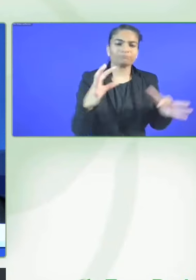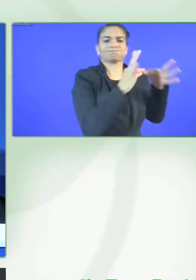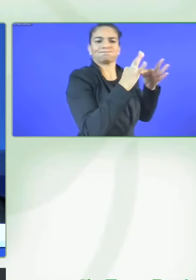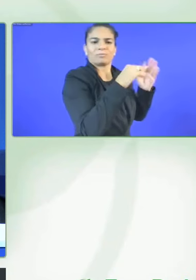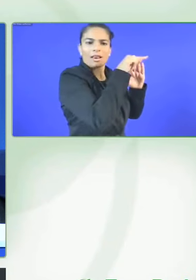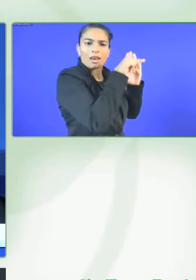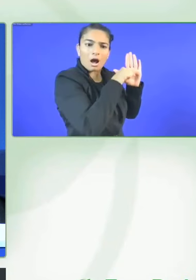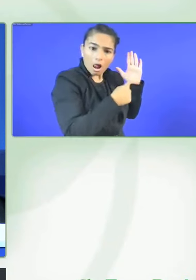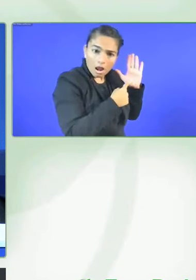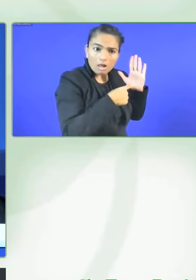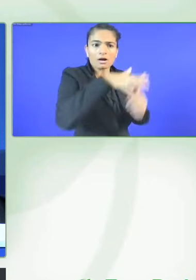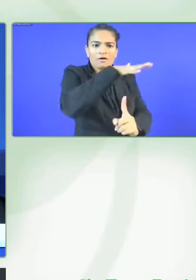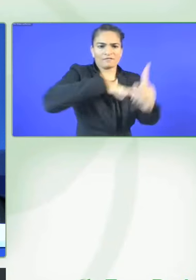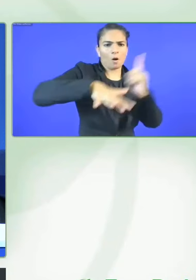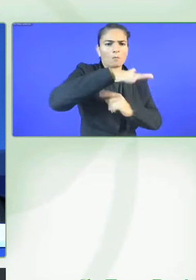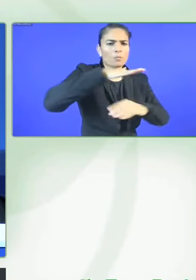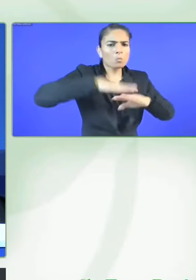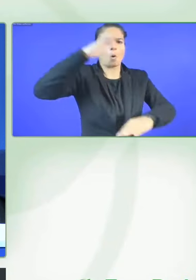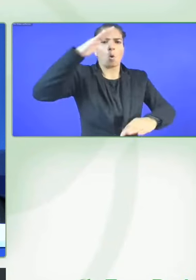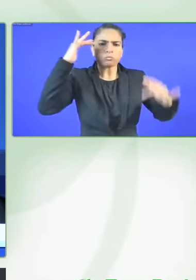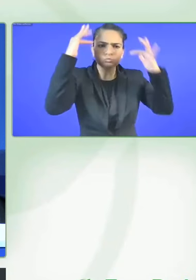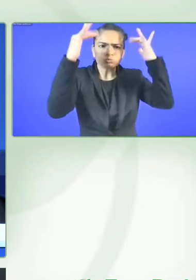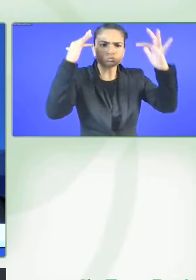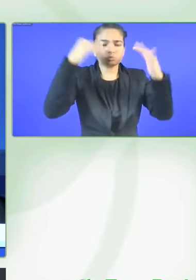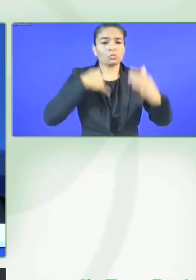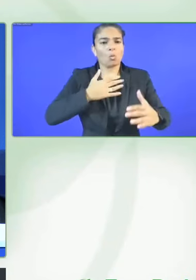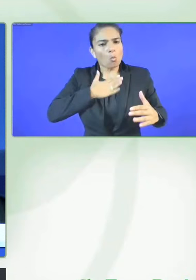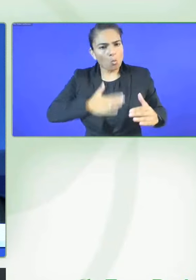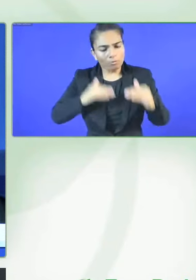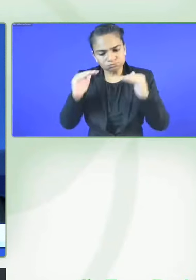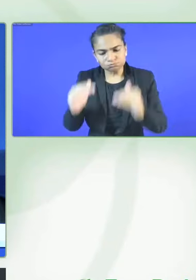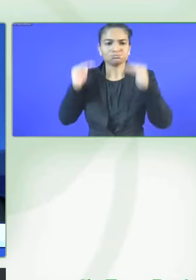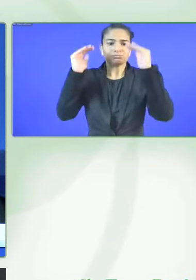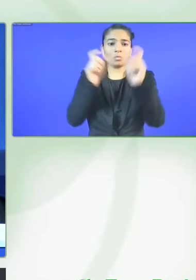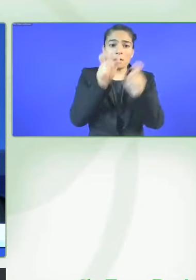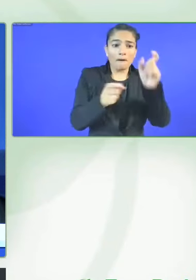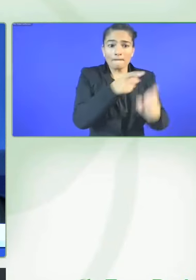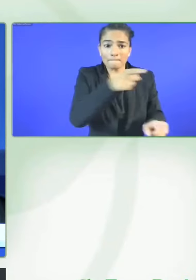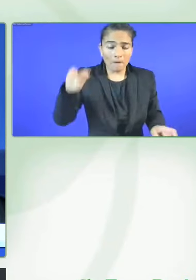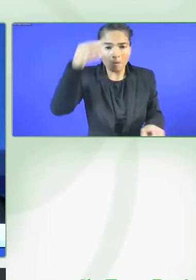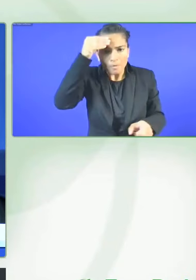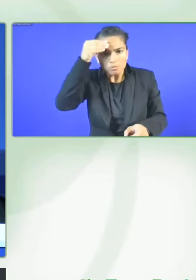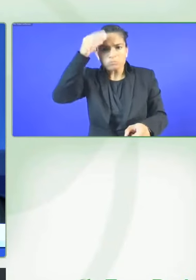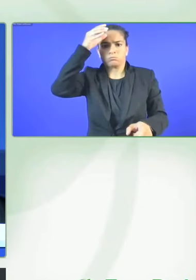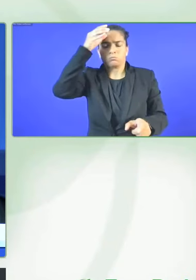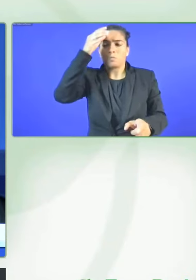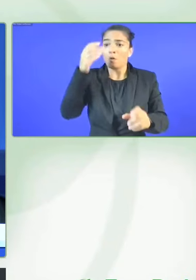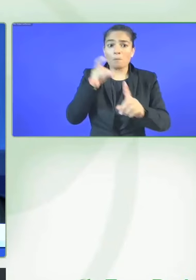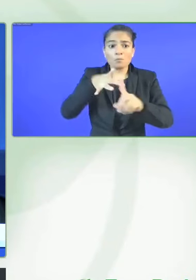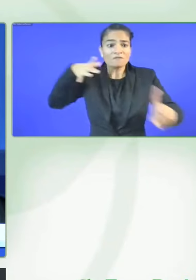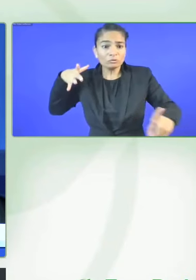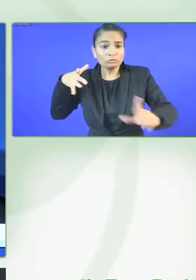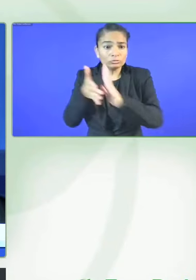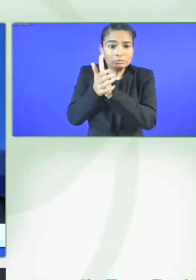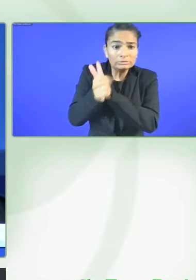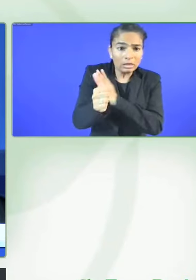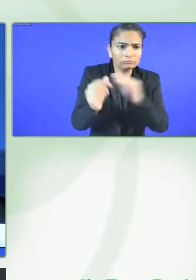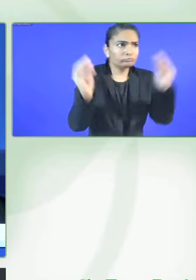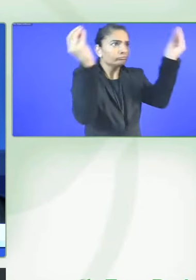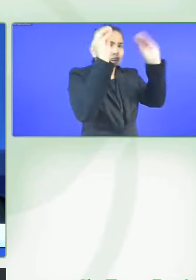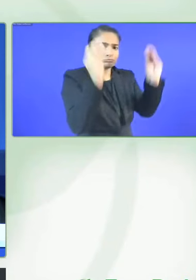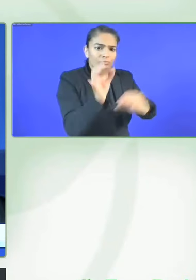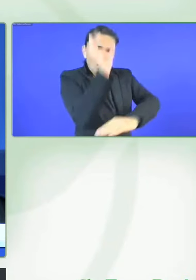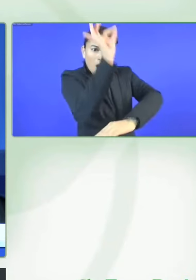we are identifying and sharing good practices that may be clustered to all types of buildings and environments. So yeah, I will